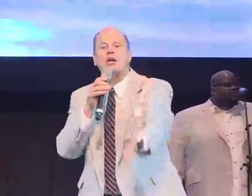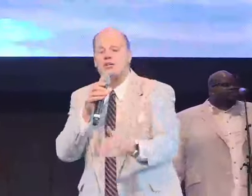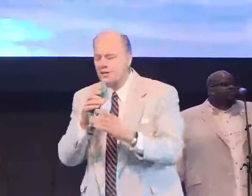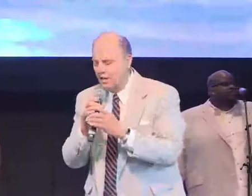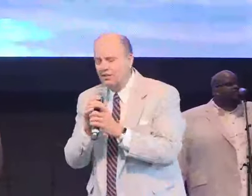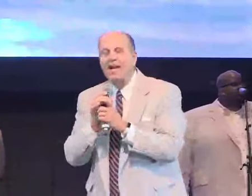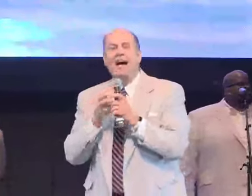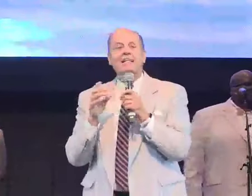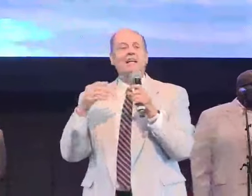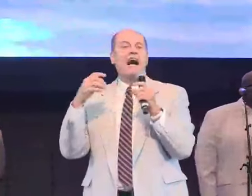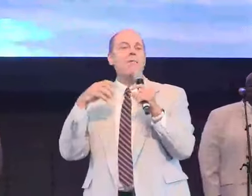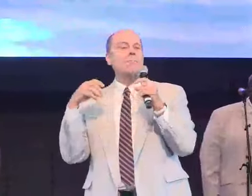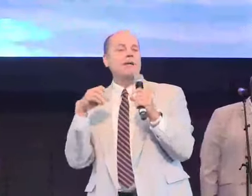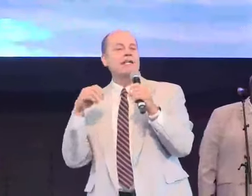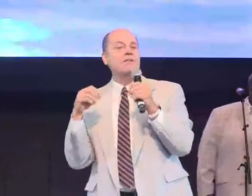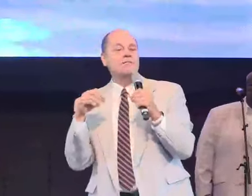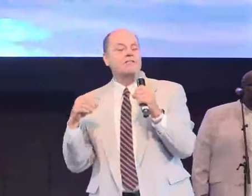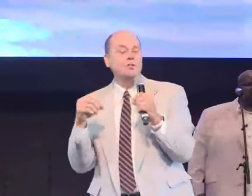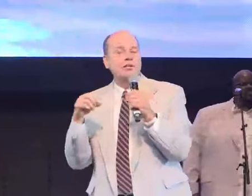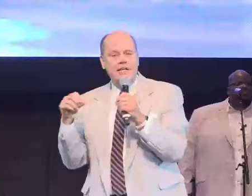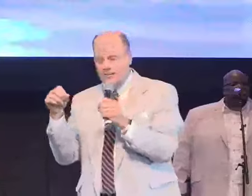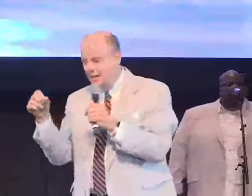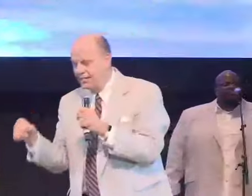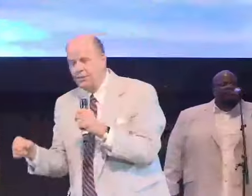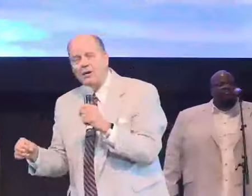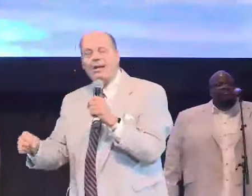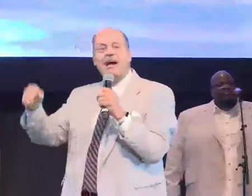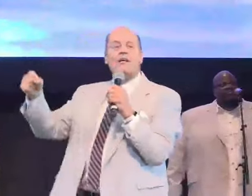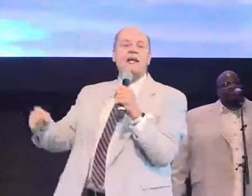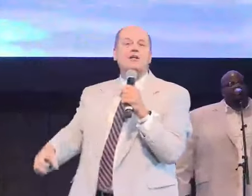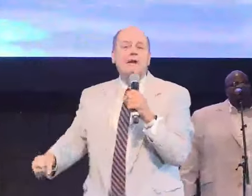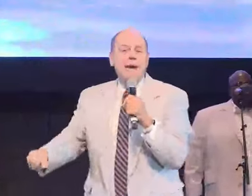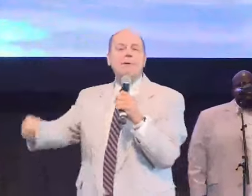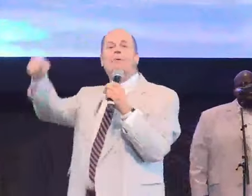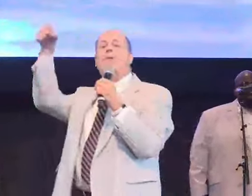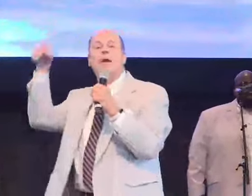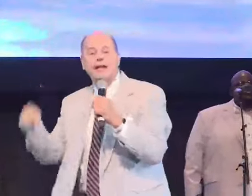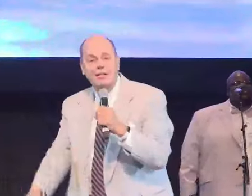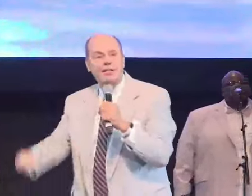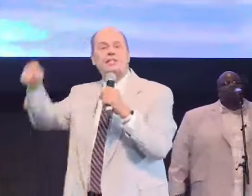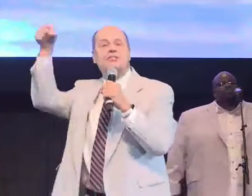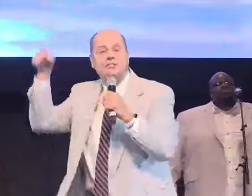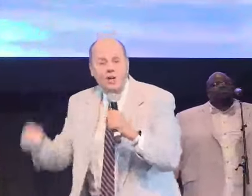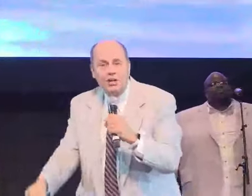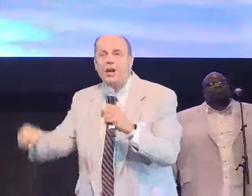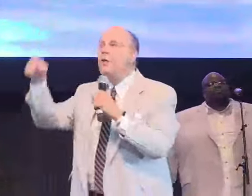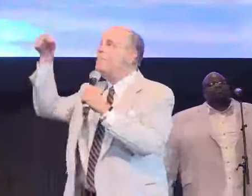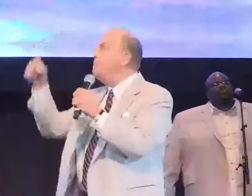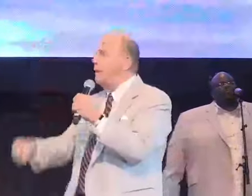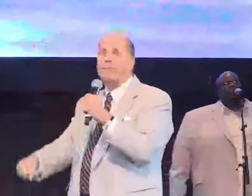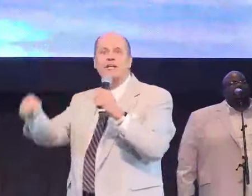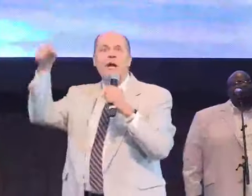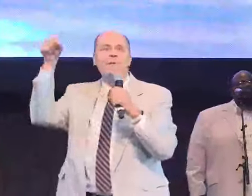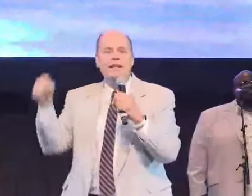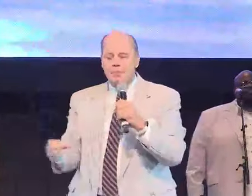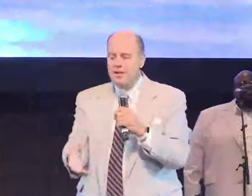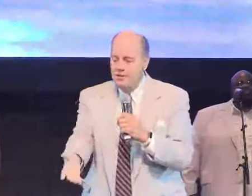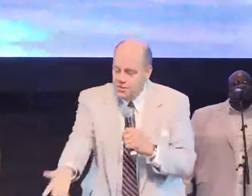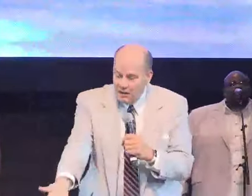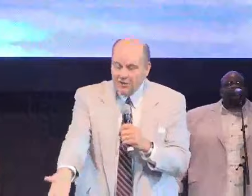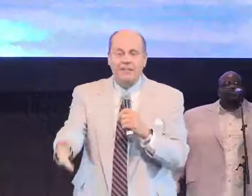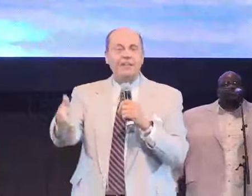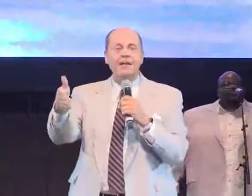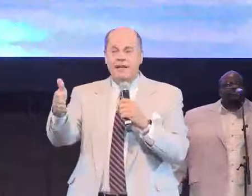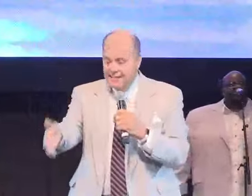wanted to water the garden. I thought, I'm big enough to do this. So I went out and I grabbed the pump handle and I just started pumping it up and down,